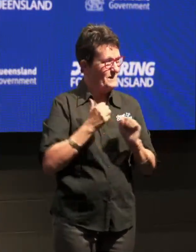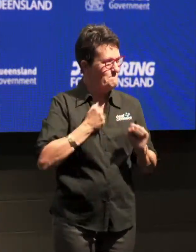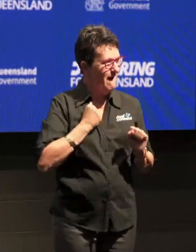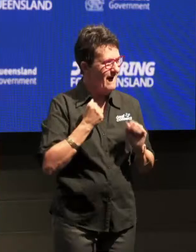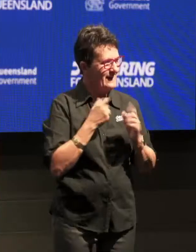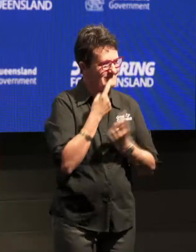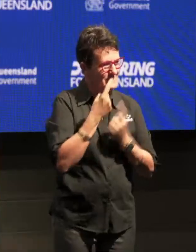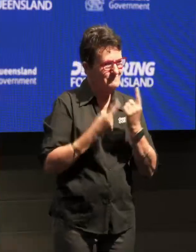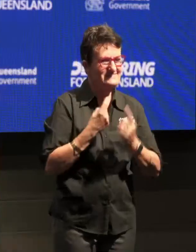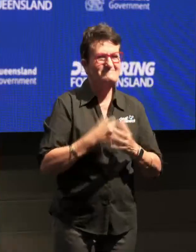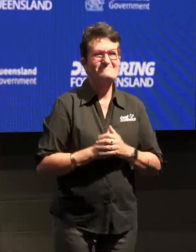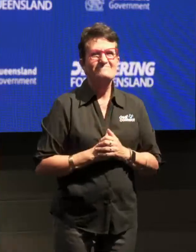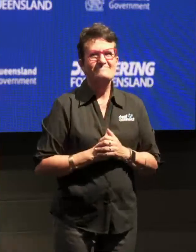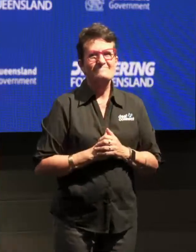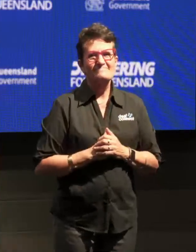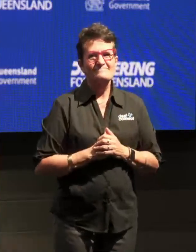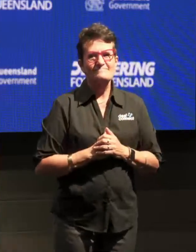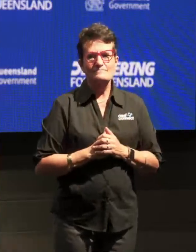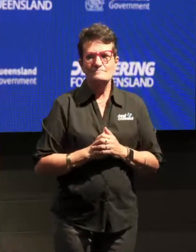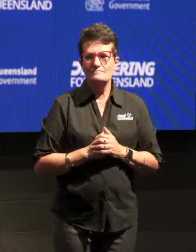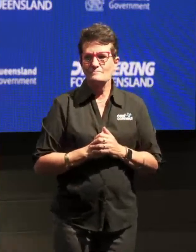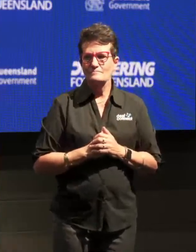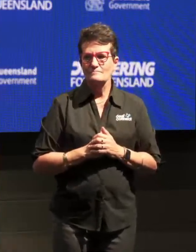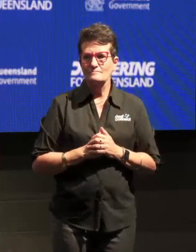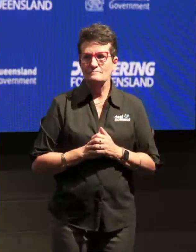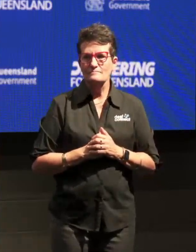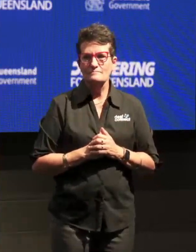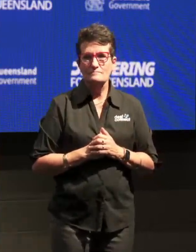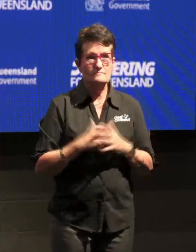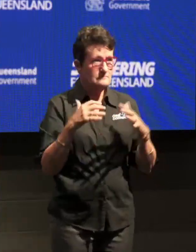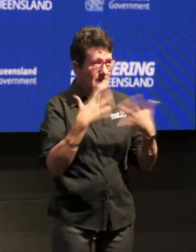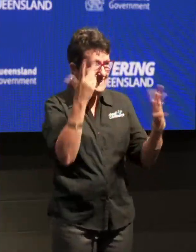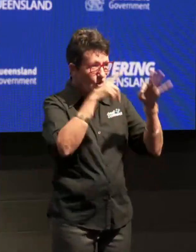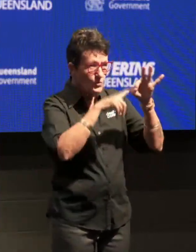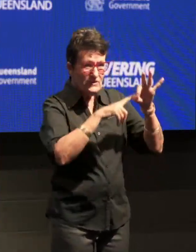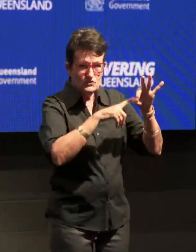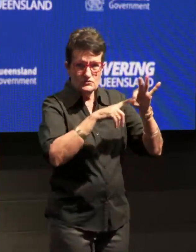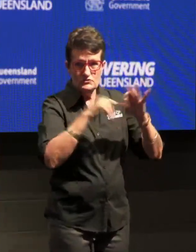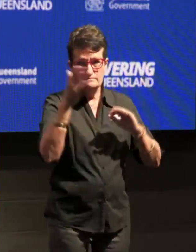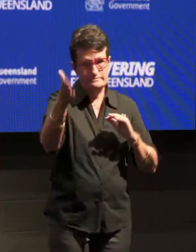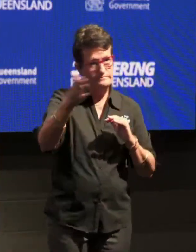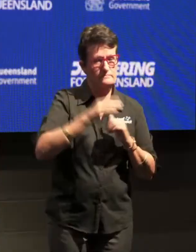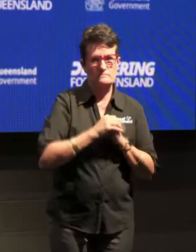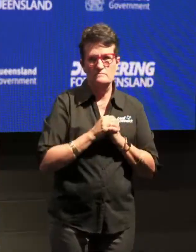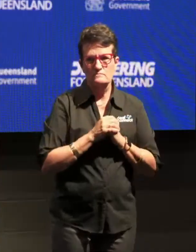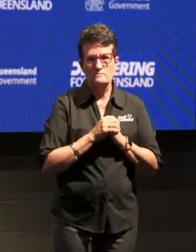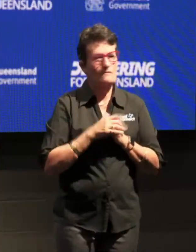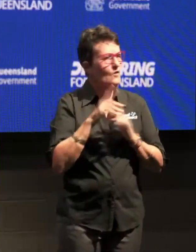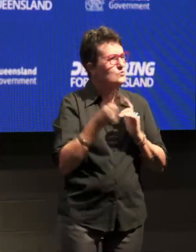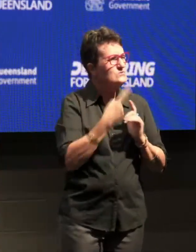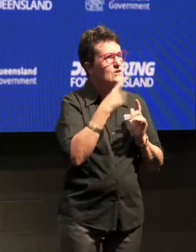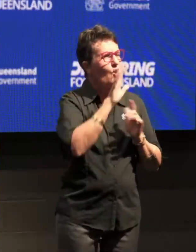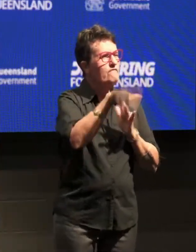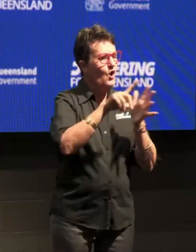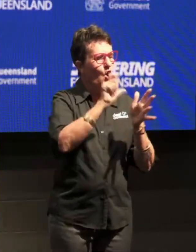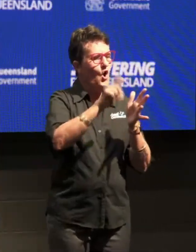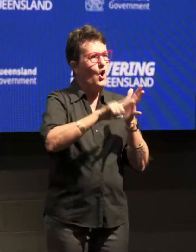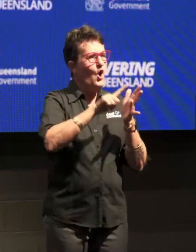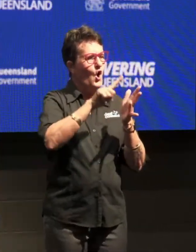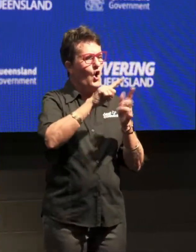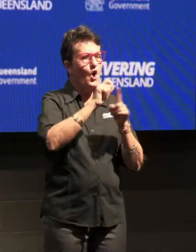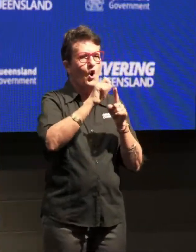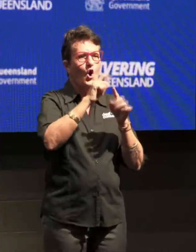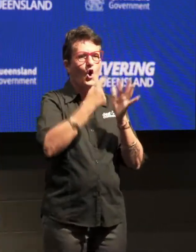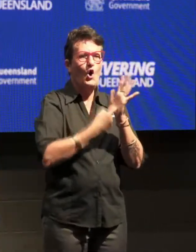much. Thanks everyone. Thank you. Over to you for questions. Thank you. Just on the Durgan copper theft. Yeah. Do we know if customers can